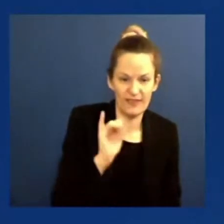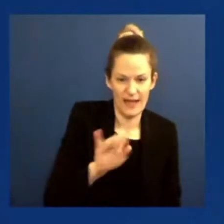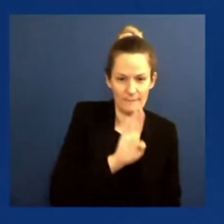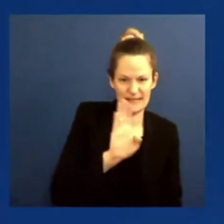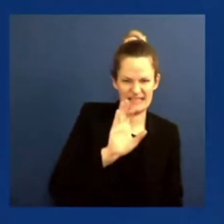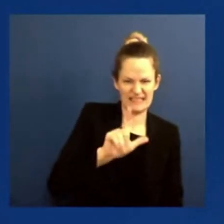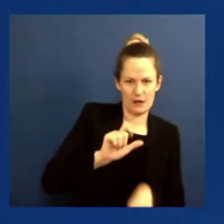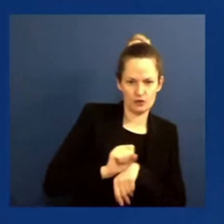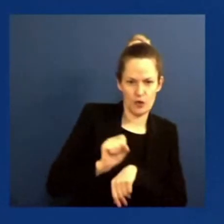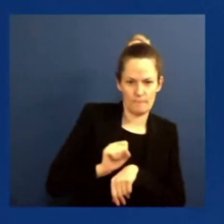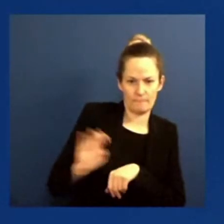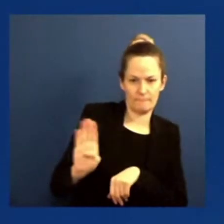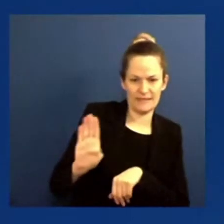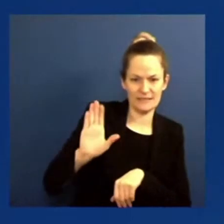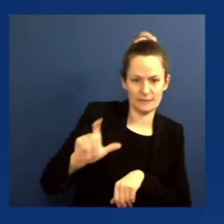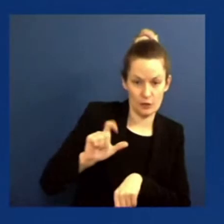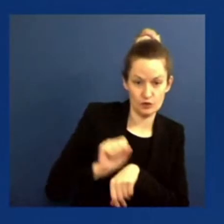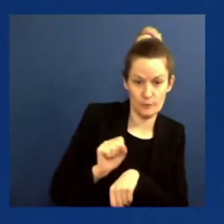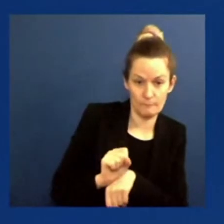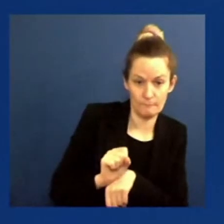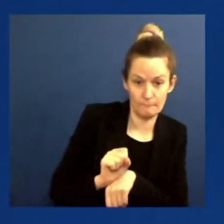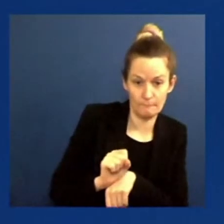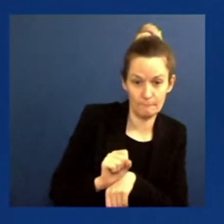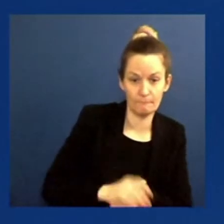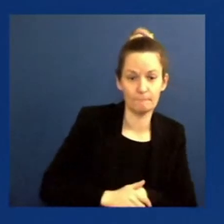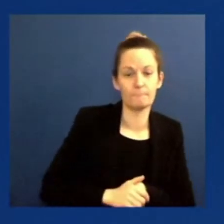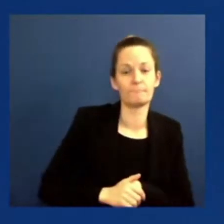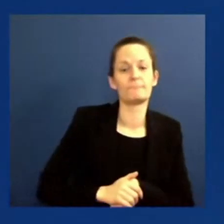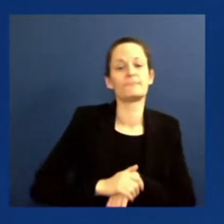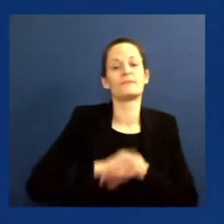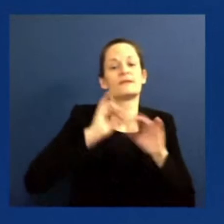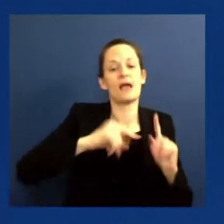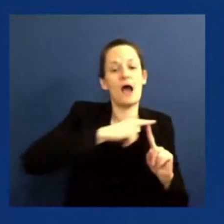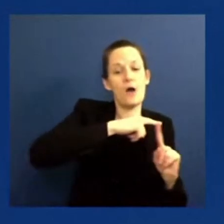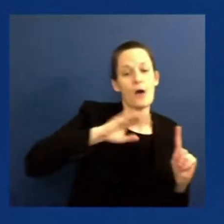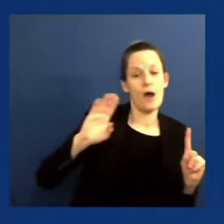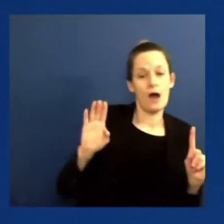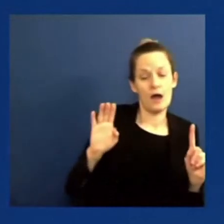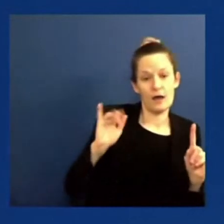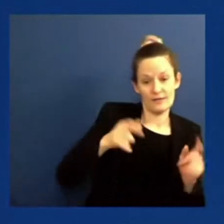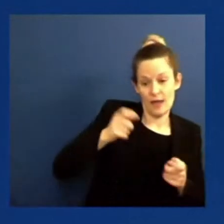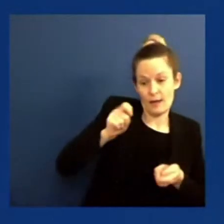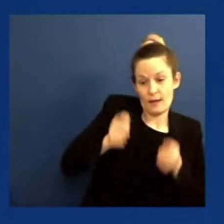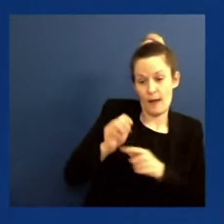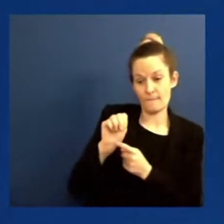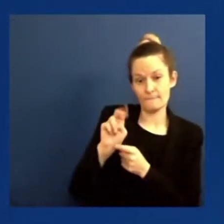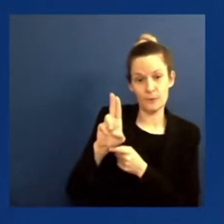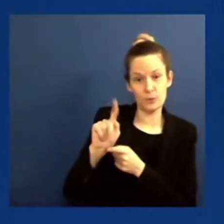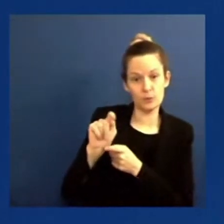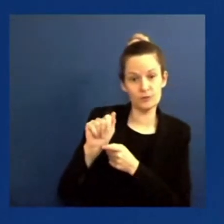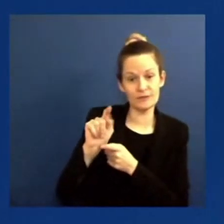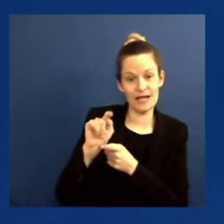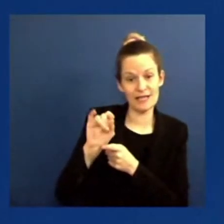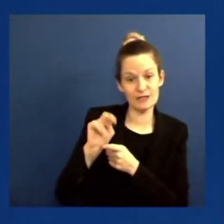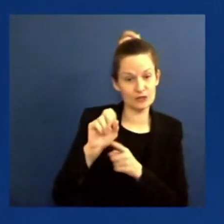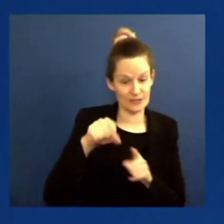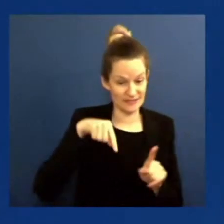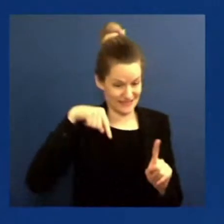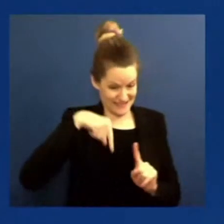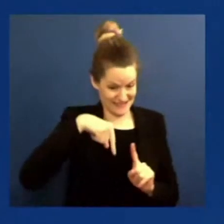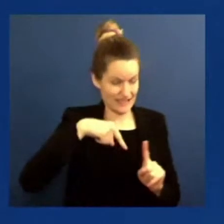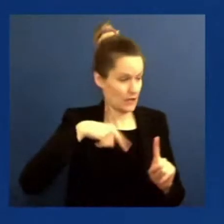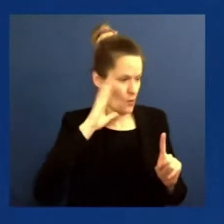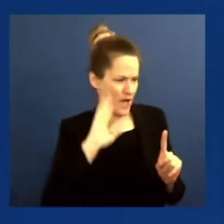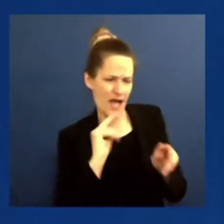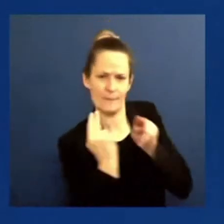of a monoclonal antibody. You go to the right-hand part of the slide, and then those parts that are reacted